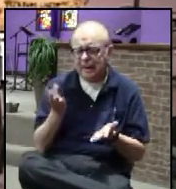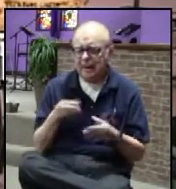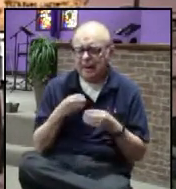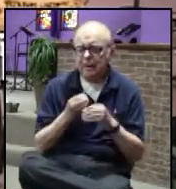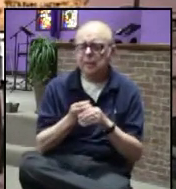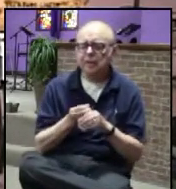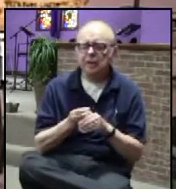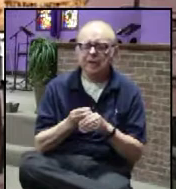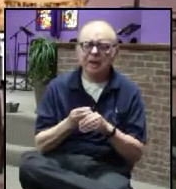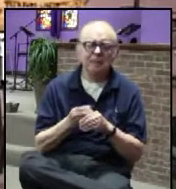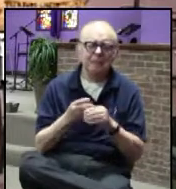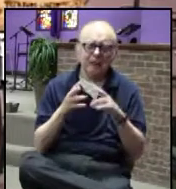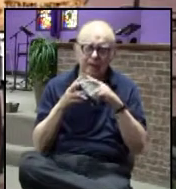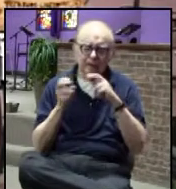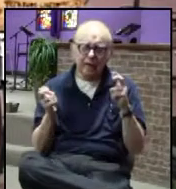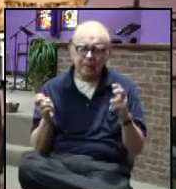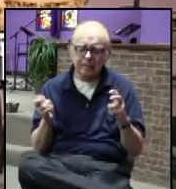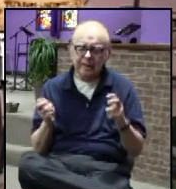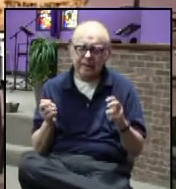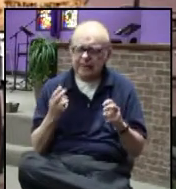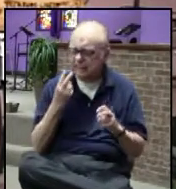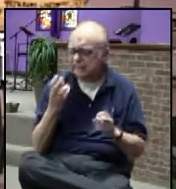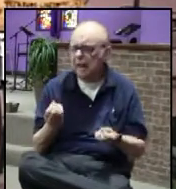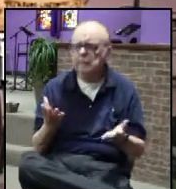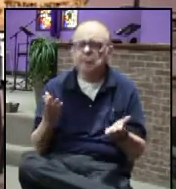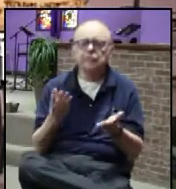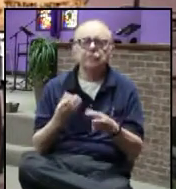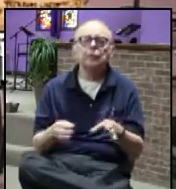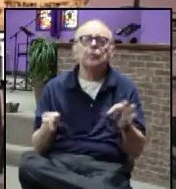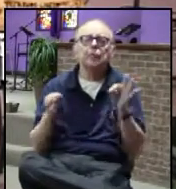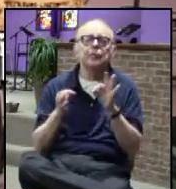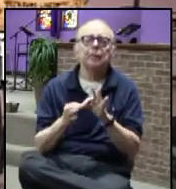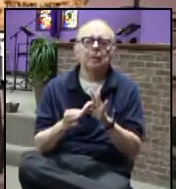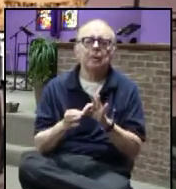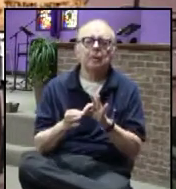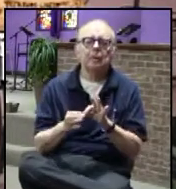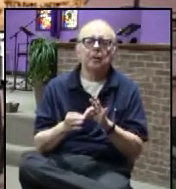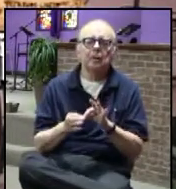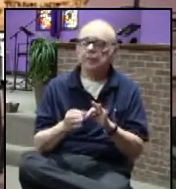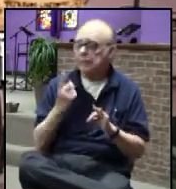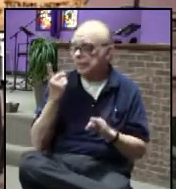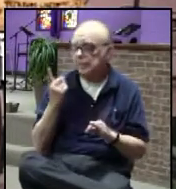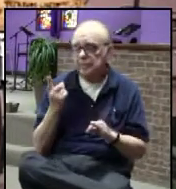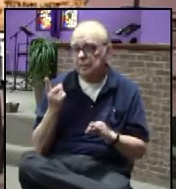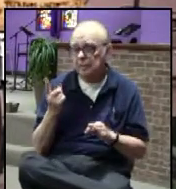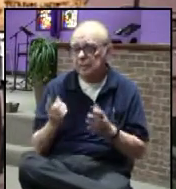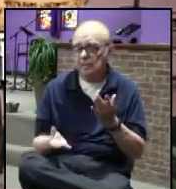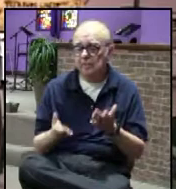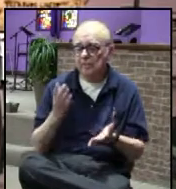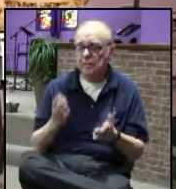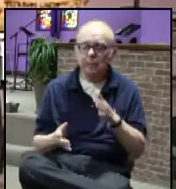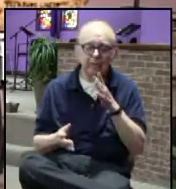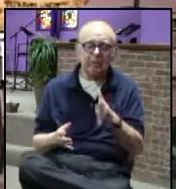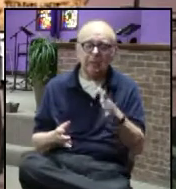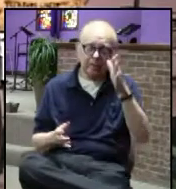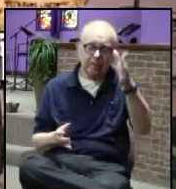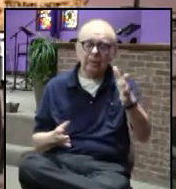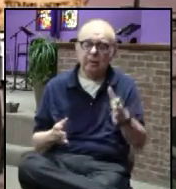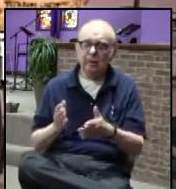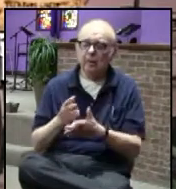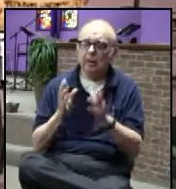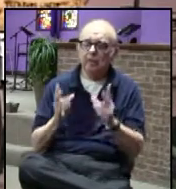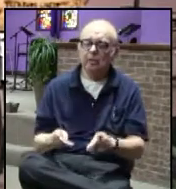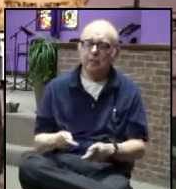that appraised and see how much? And failing to realize that maybe your grandmother, your grandfather, or